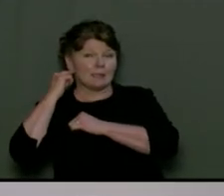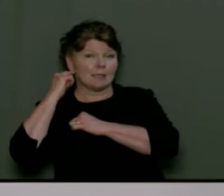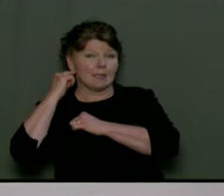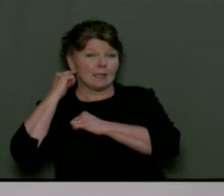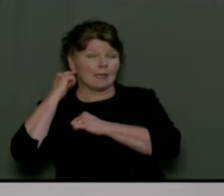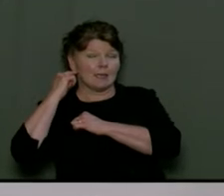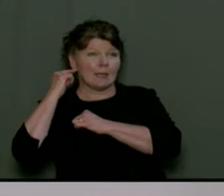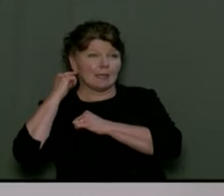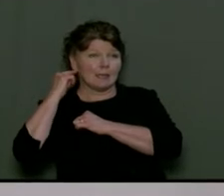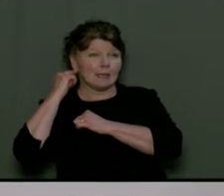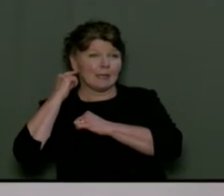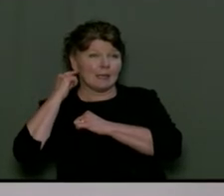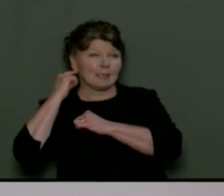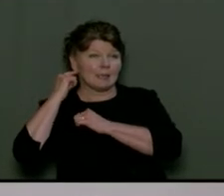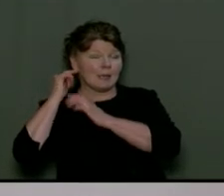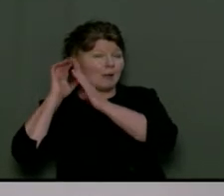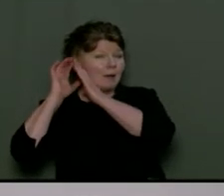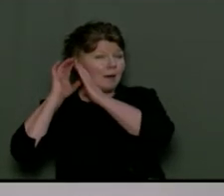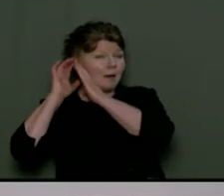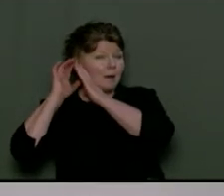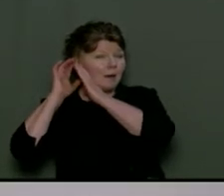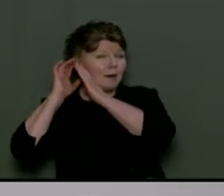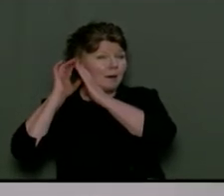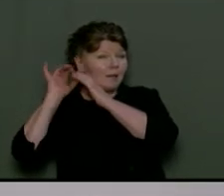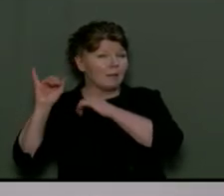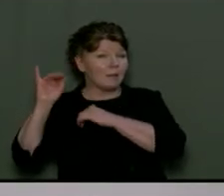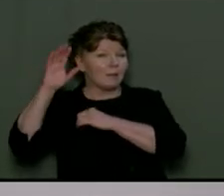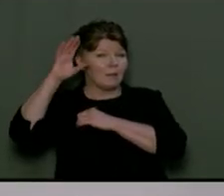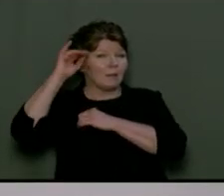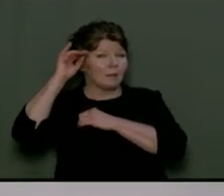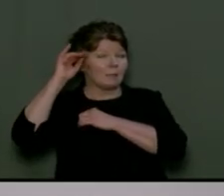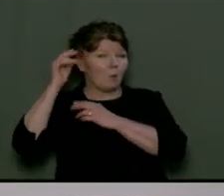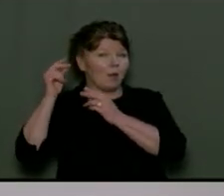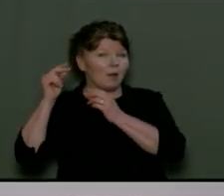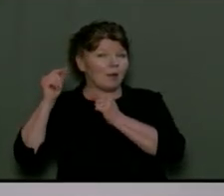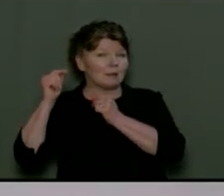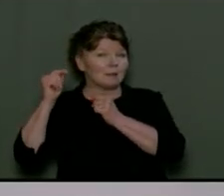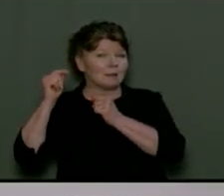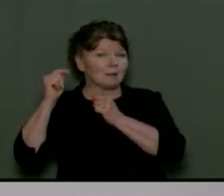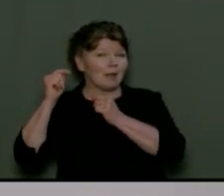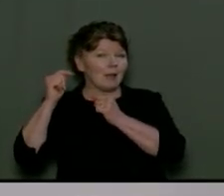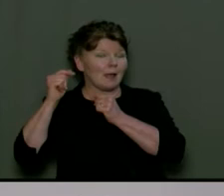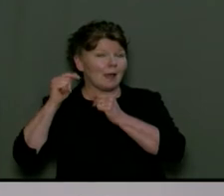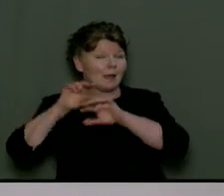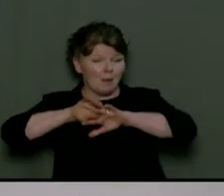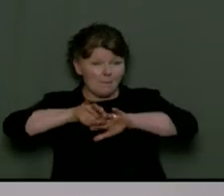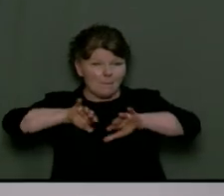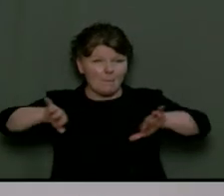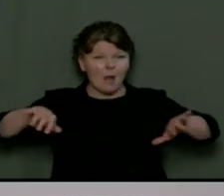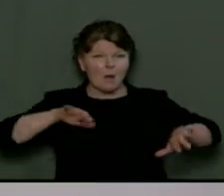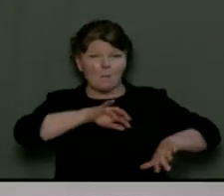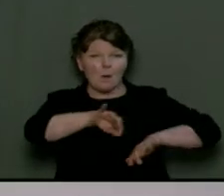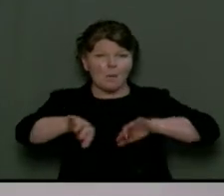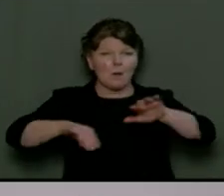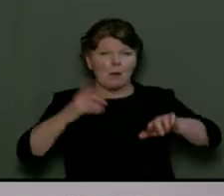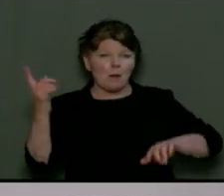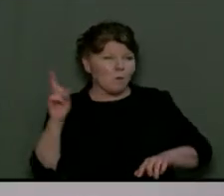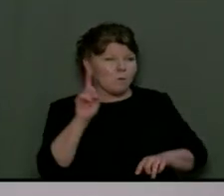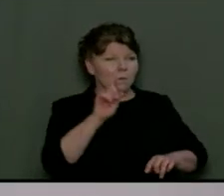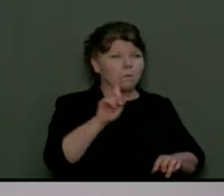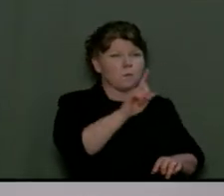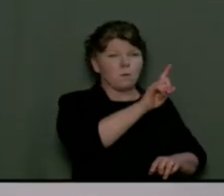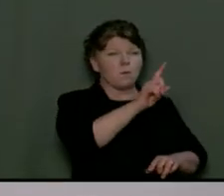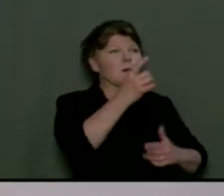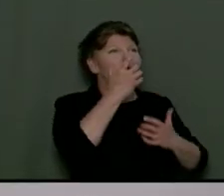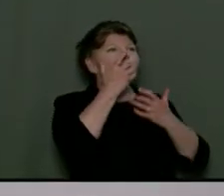listening, when suddenly this fair-haired boy suddenly pushed his way through the crowd, and